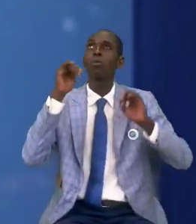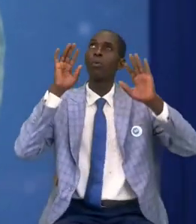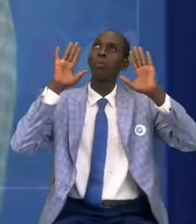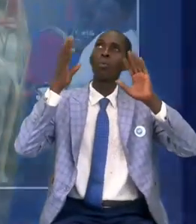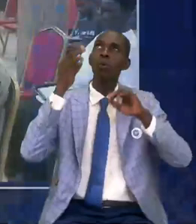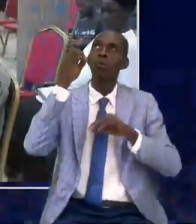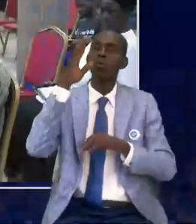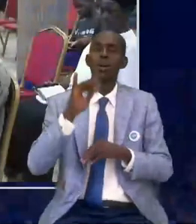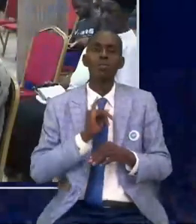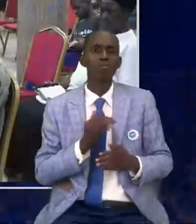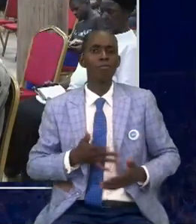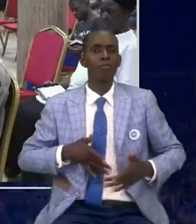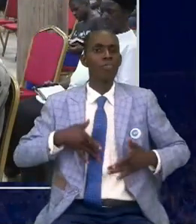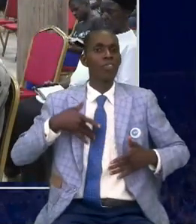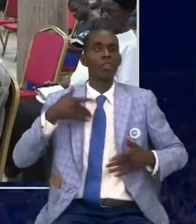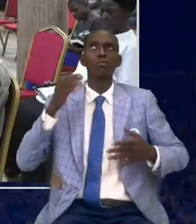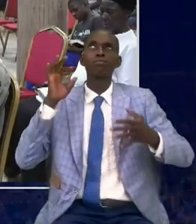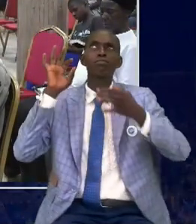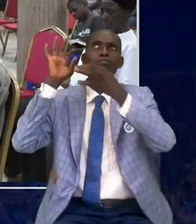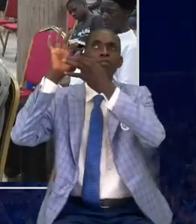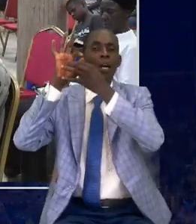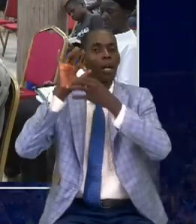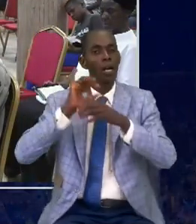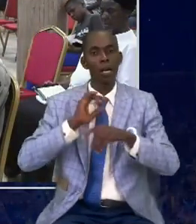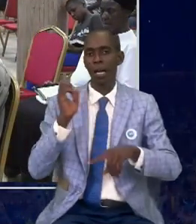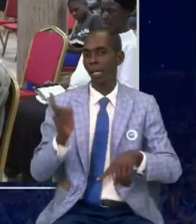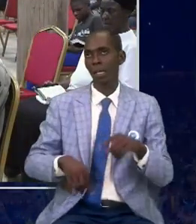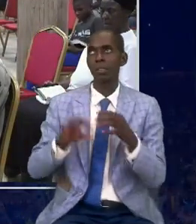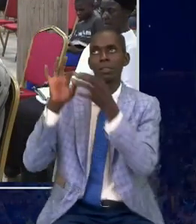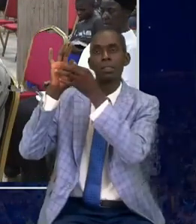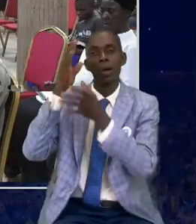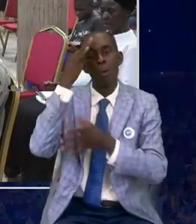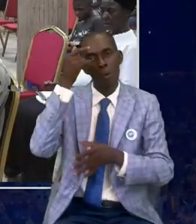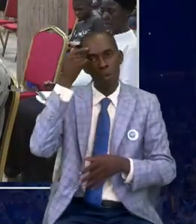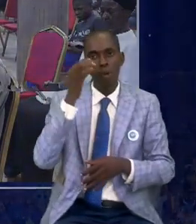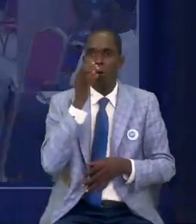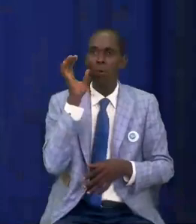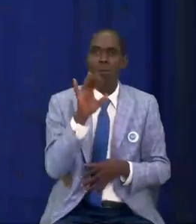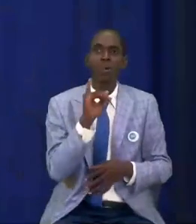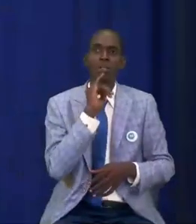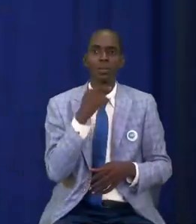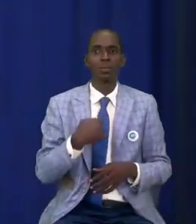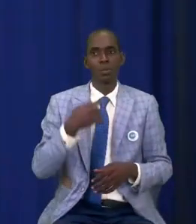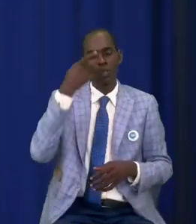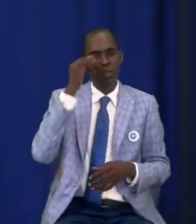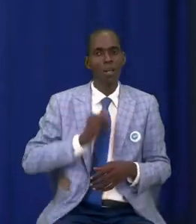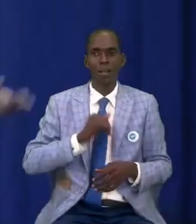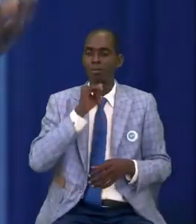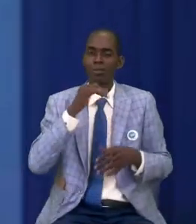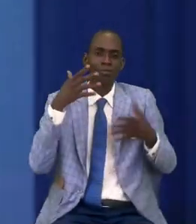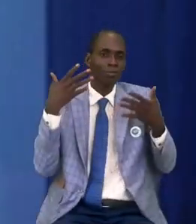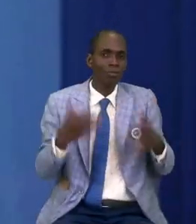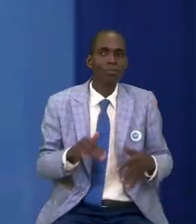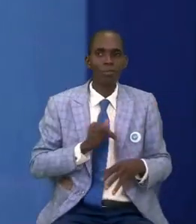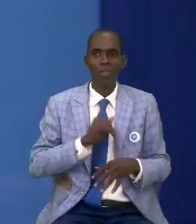me, because I am undone, and I am a man of unclean lips, and I dwell in the